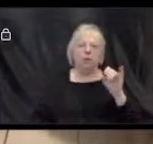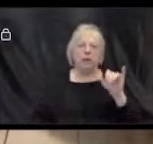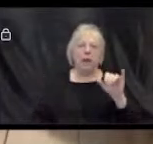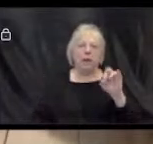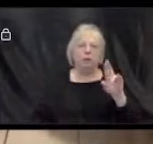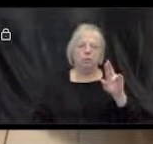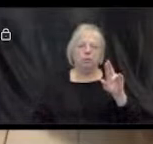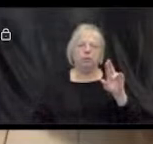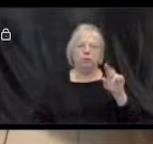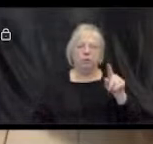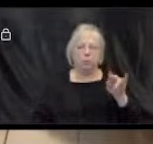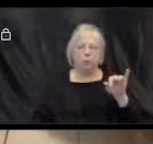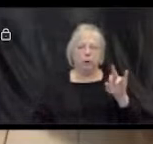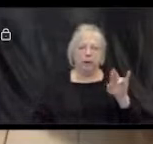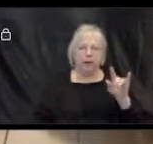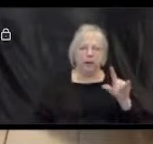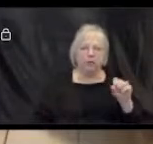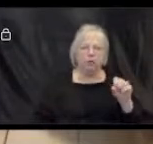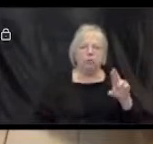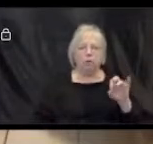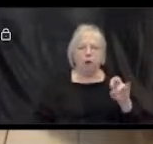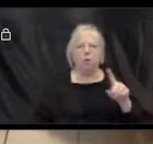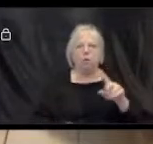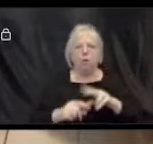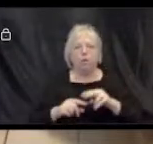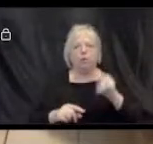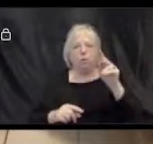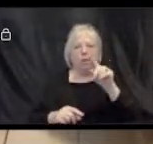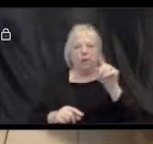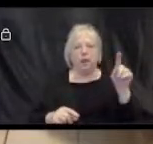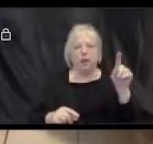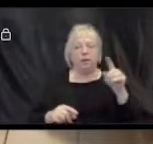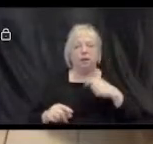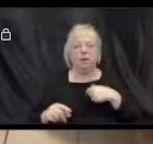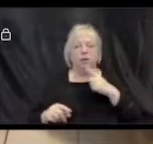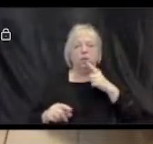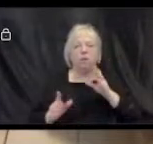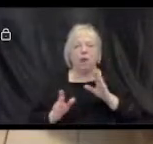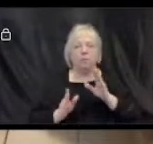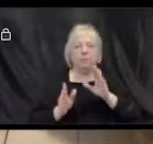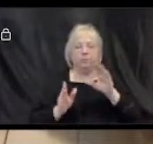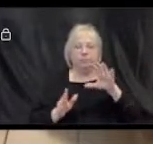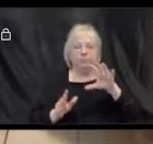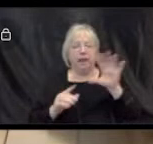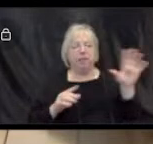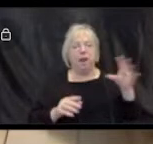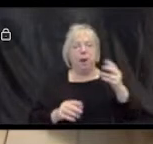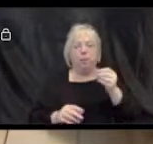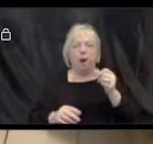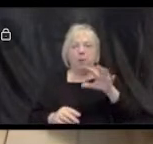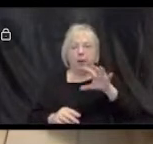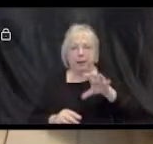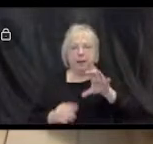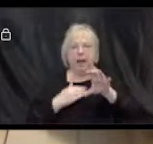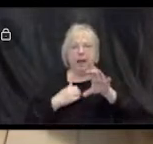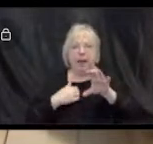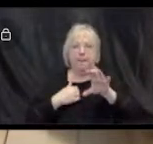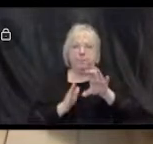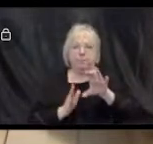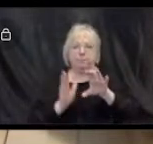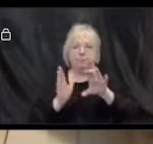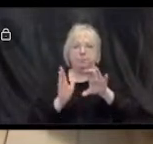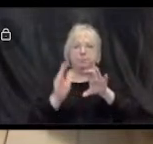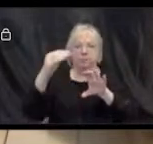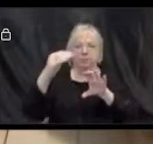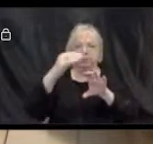line. So I am adjacent to them as a property owner on two sides, their north